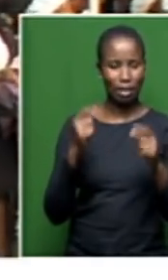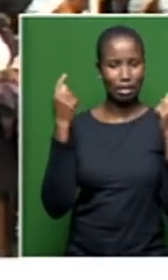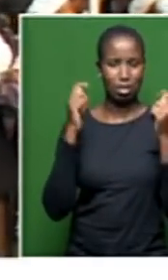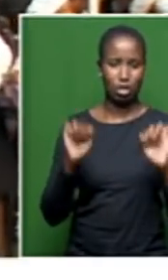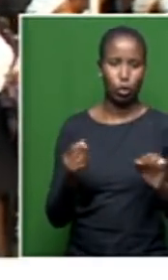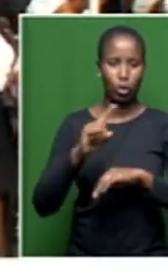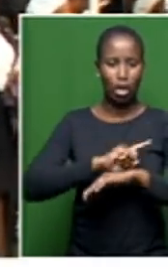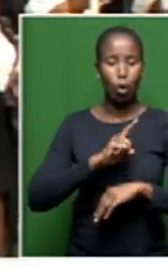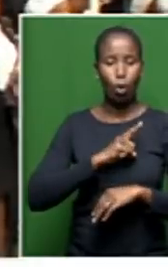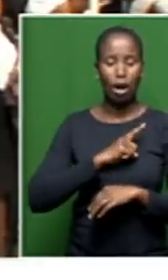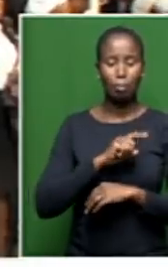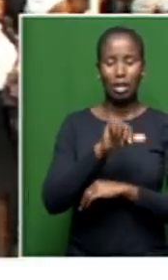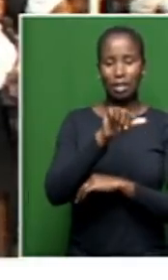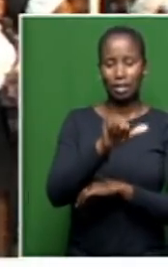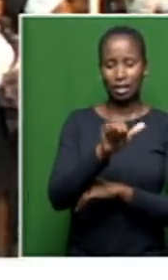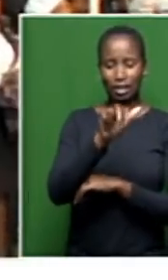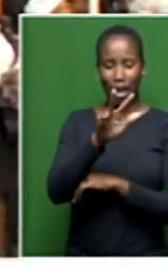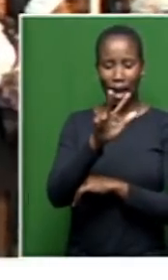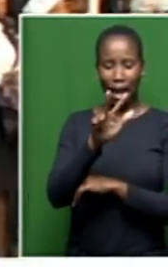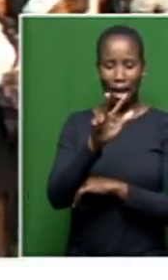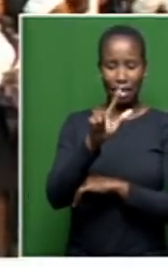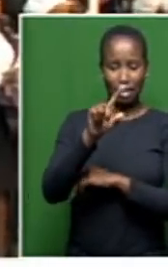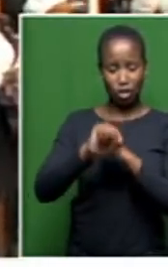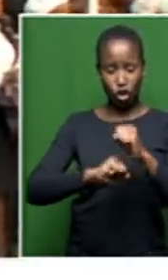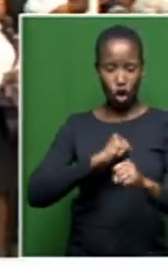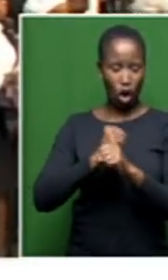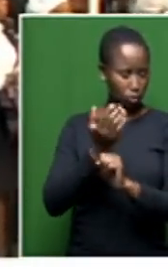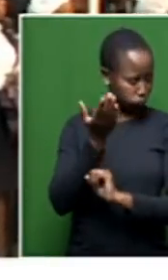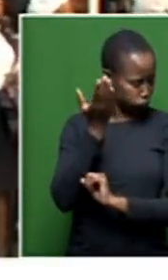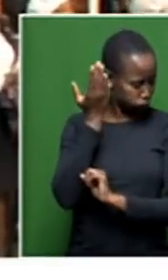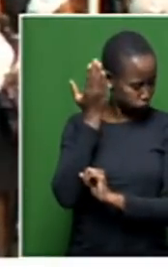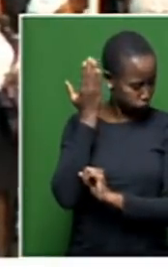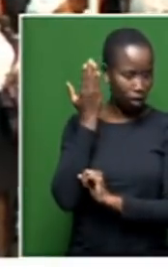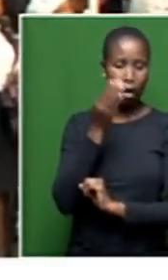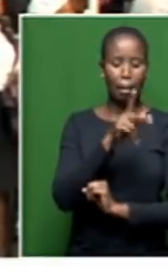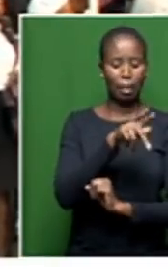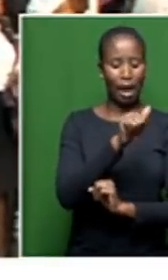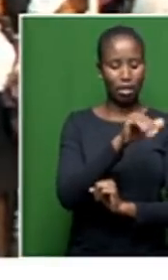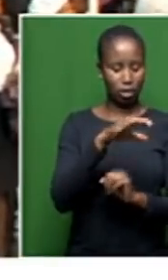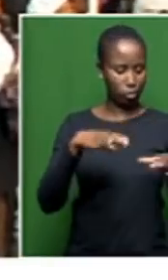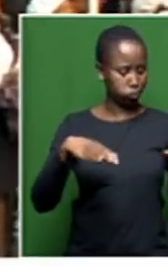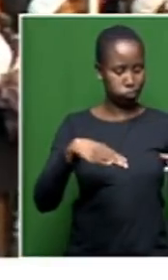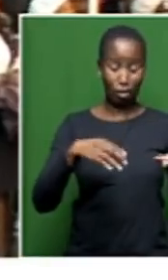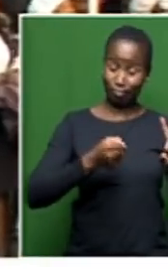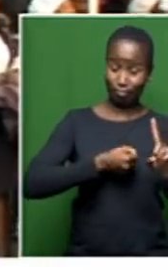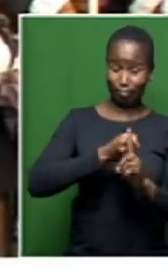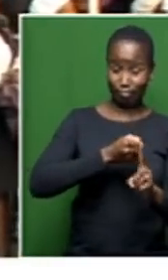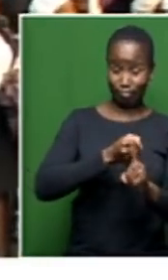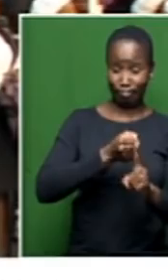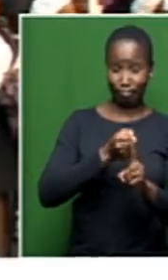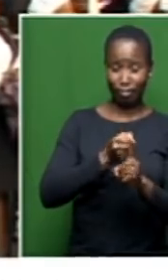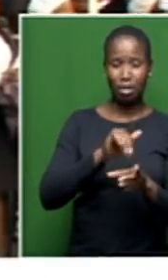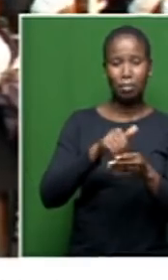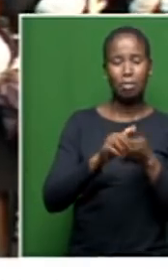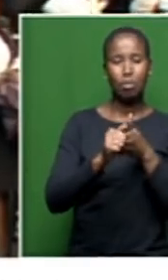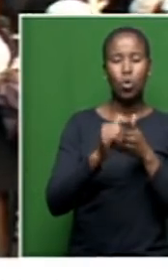years ago when the PAC leaders led a march against pass laws led by then founding president Robert